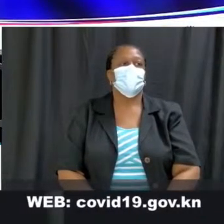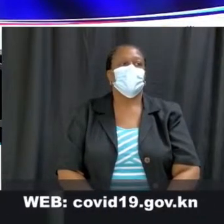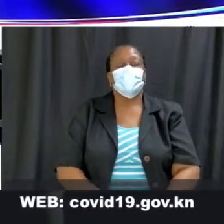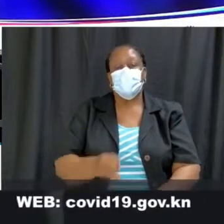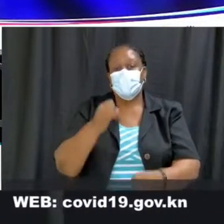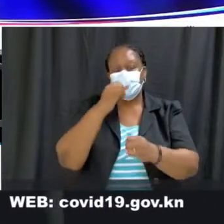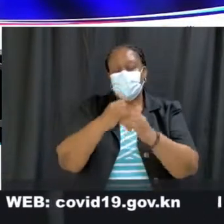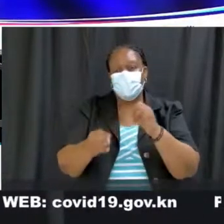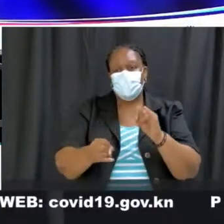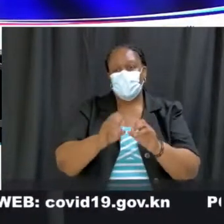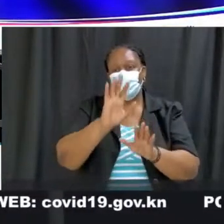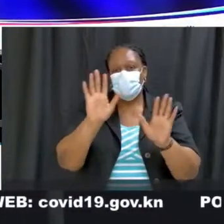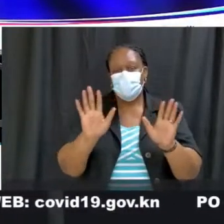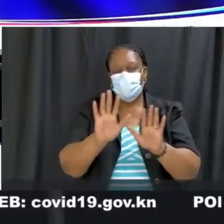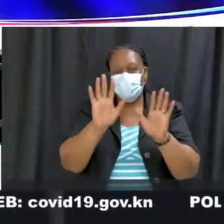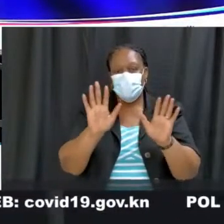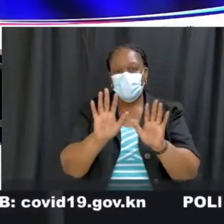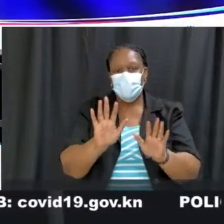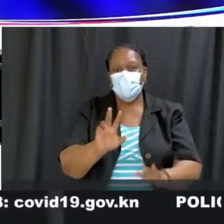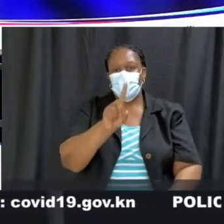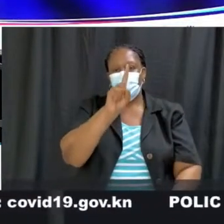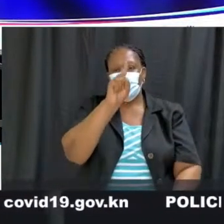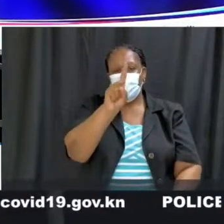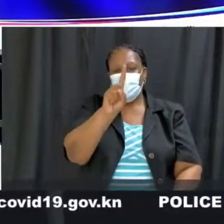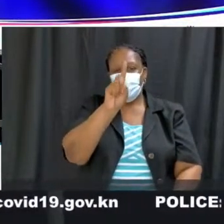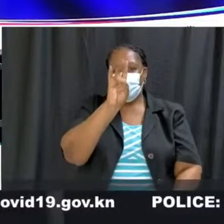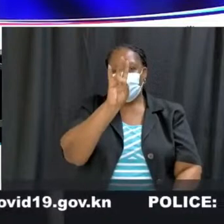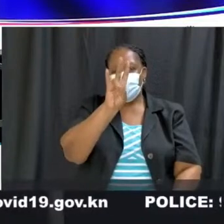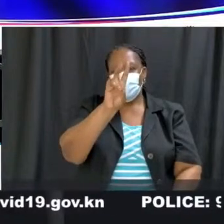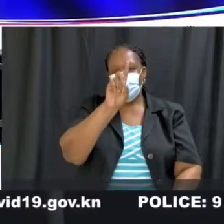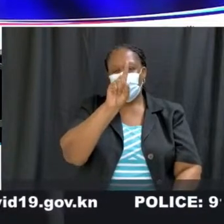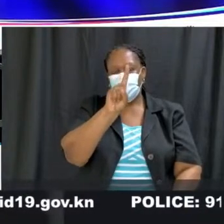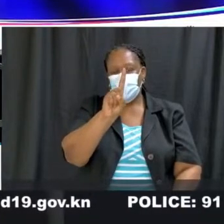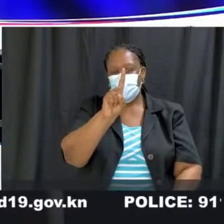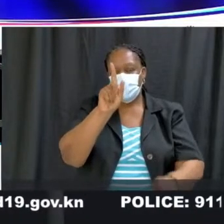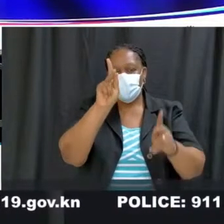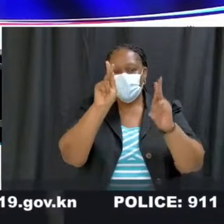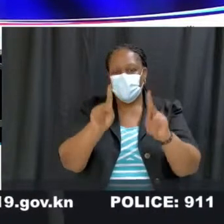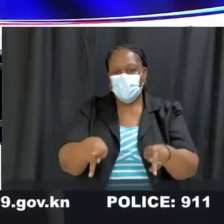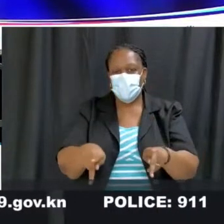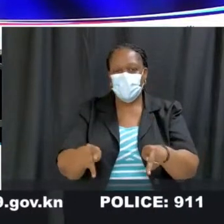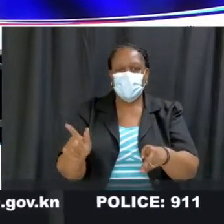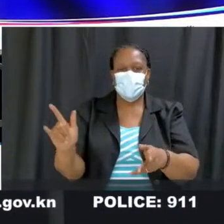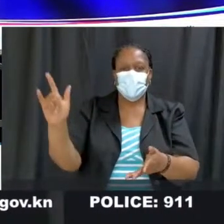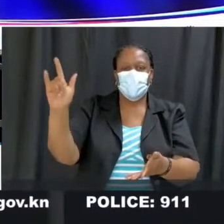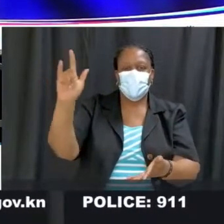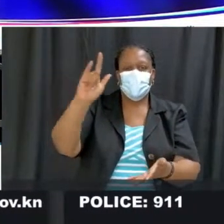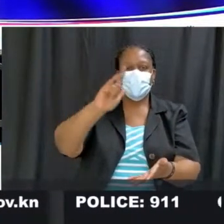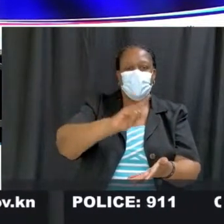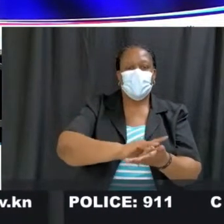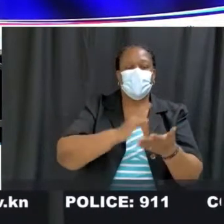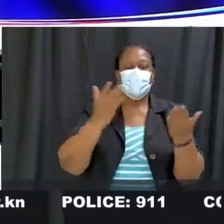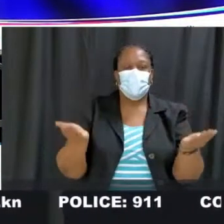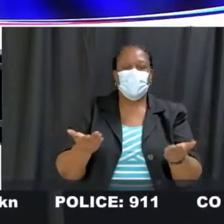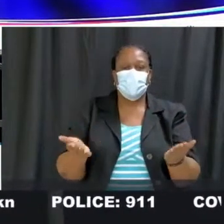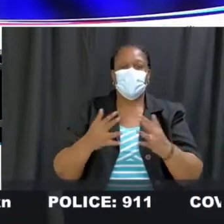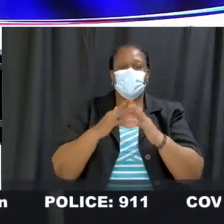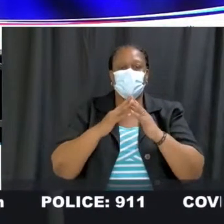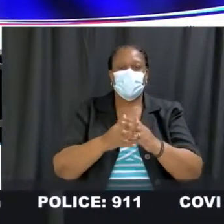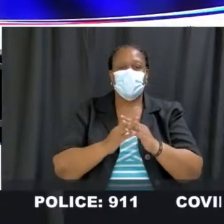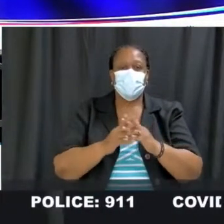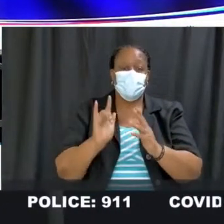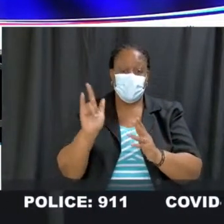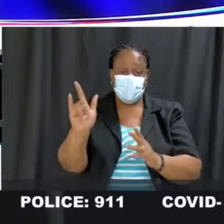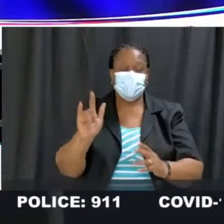that 171 passengers who would have arrived in the Federation and American Airlines. That